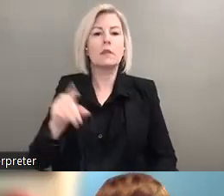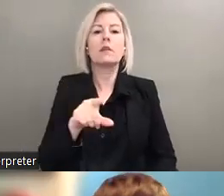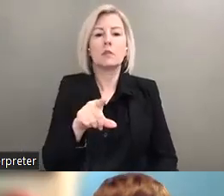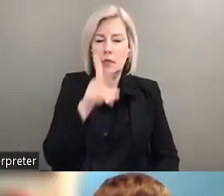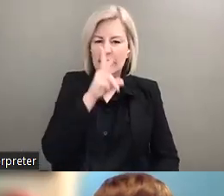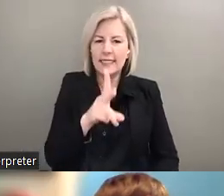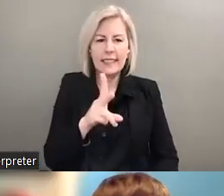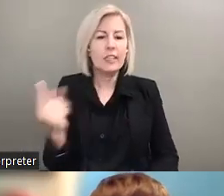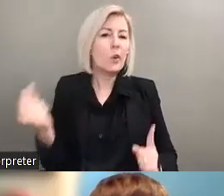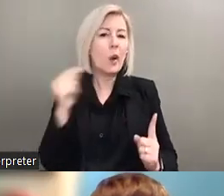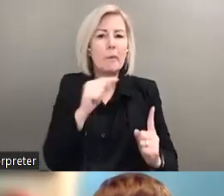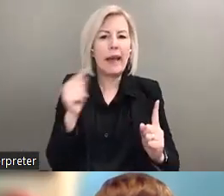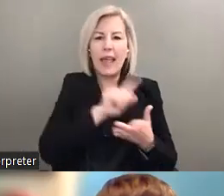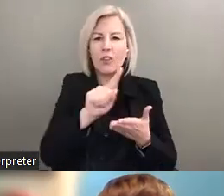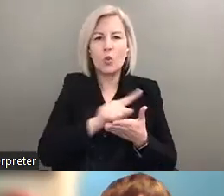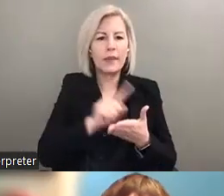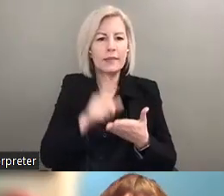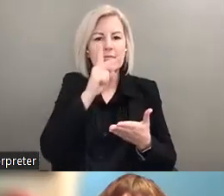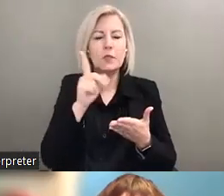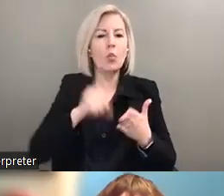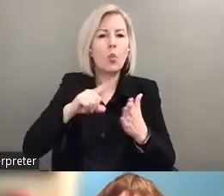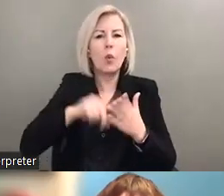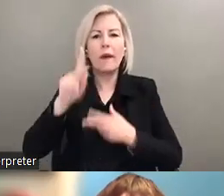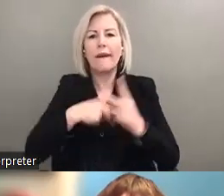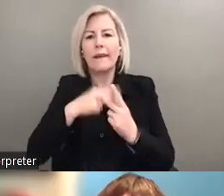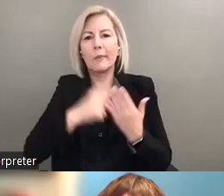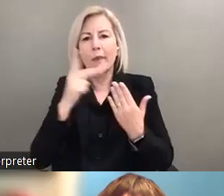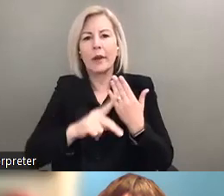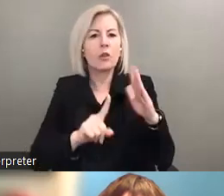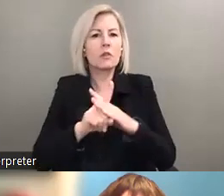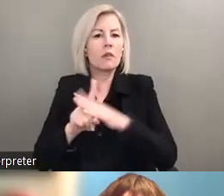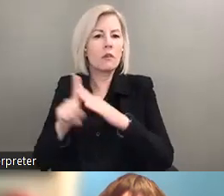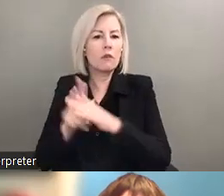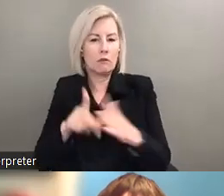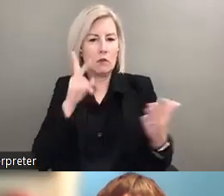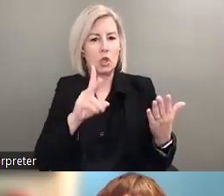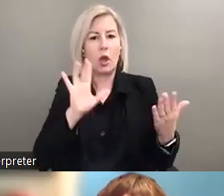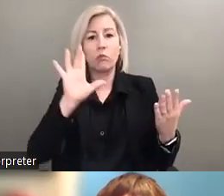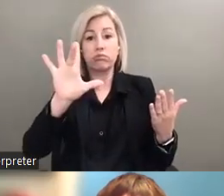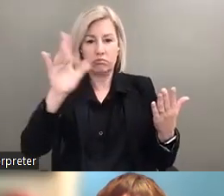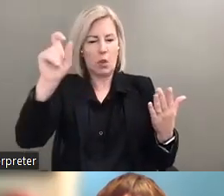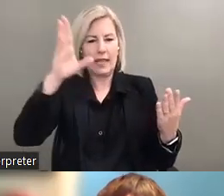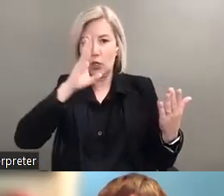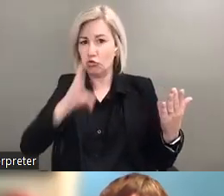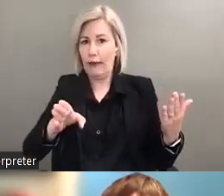projects are coming to fruition. You can use this table of contents listing to click, and it'll take you directly to a project that you might